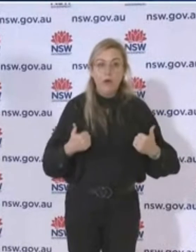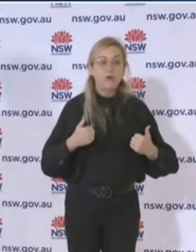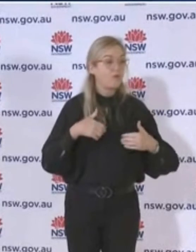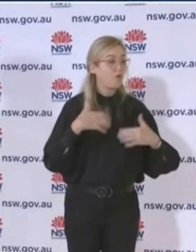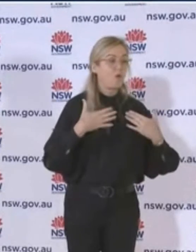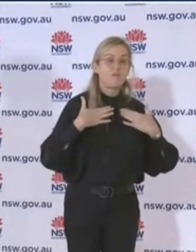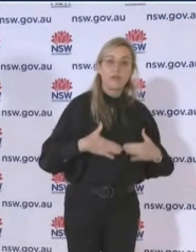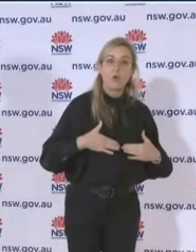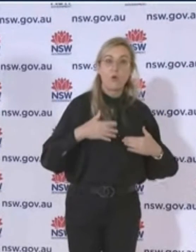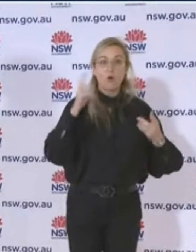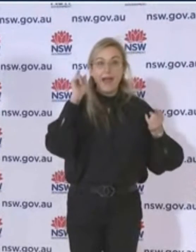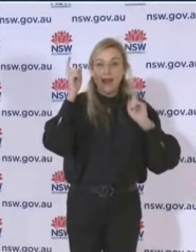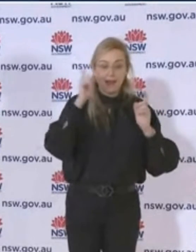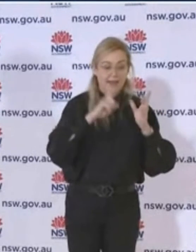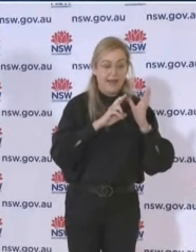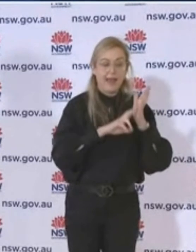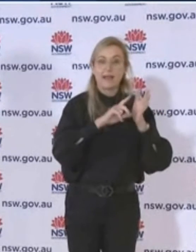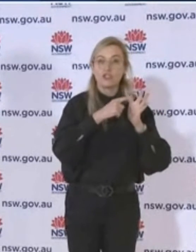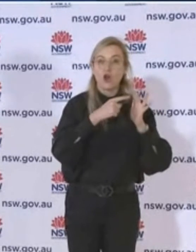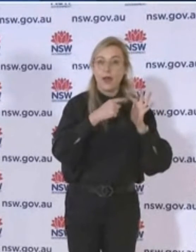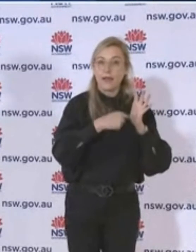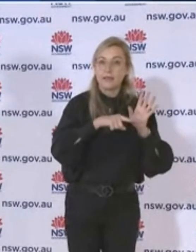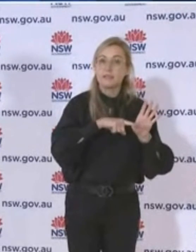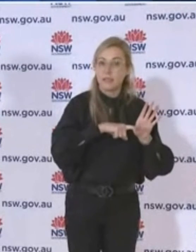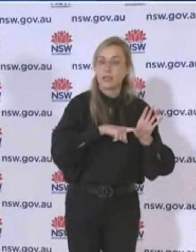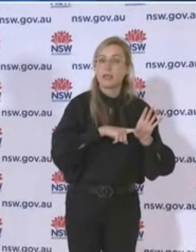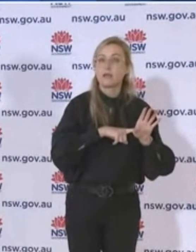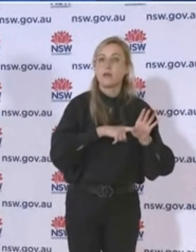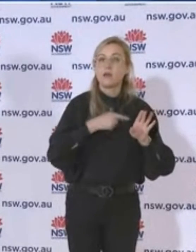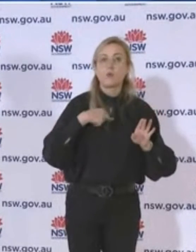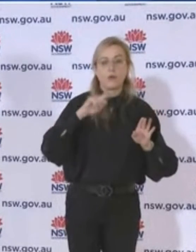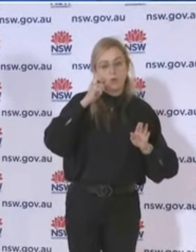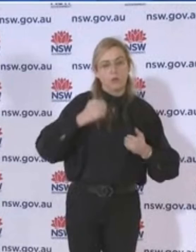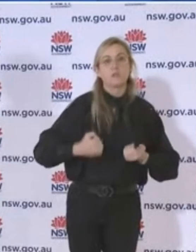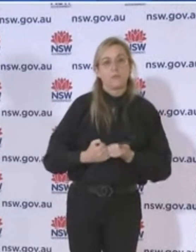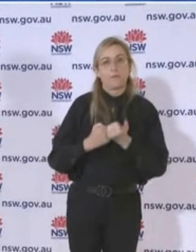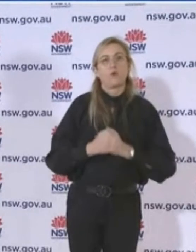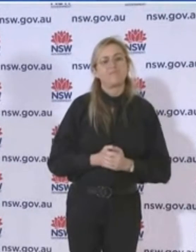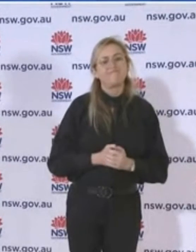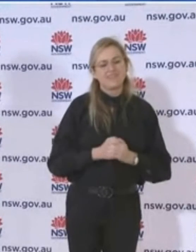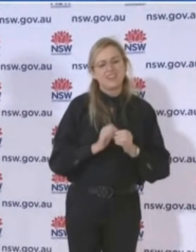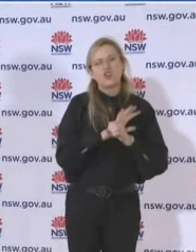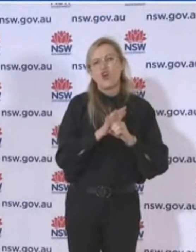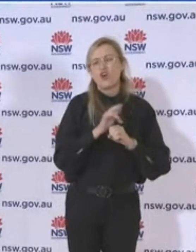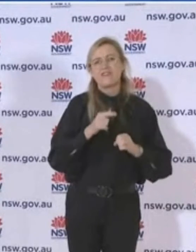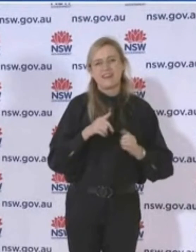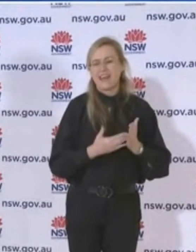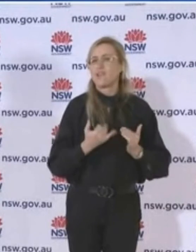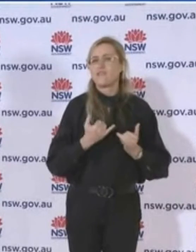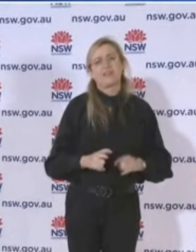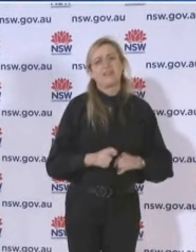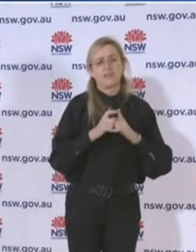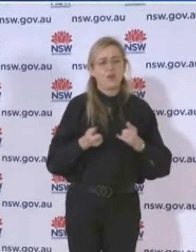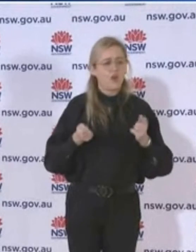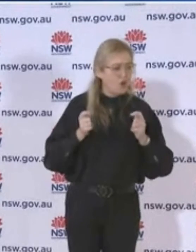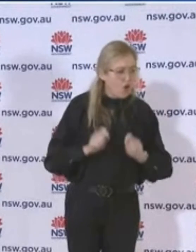their anxiety. Of course, COVID is an extremely stressful time for all of us, particularly if you're in situations as we are now being